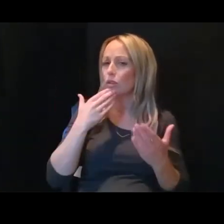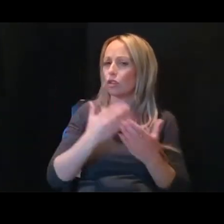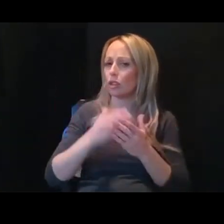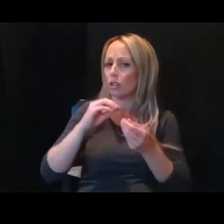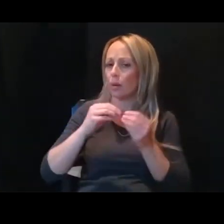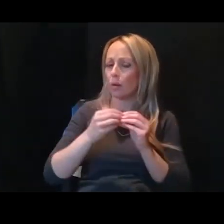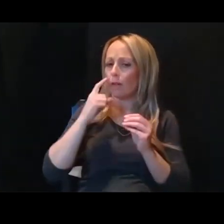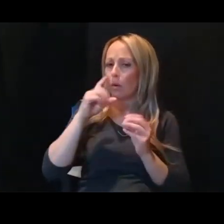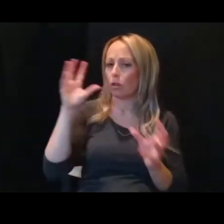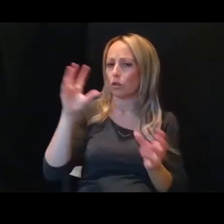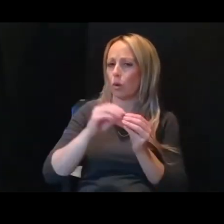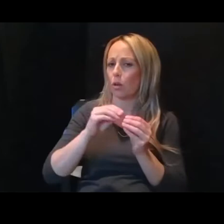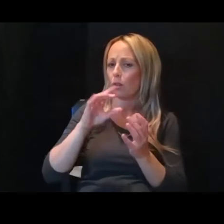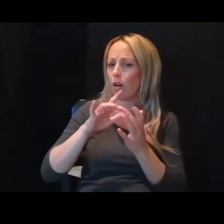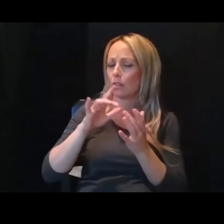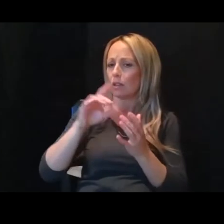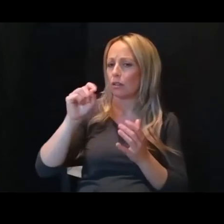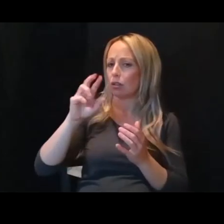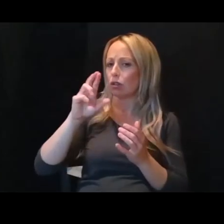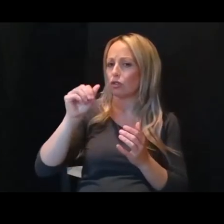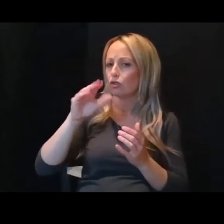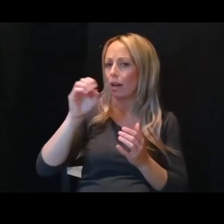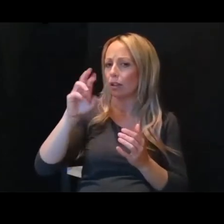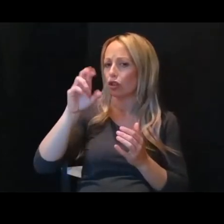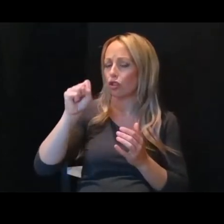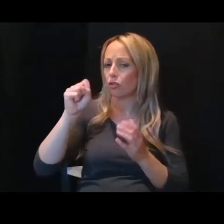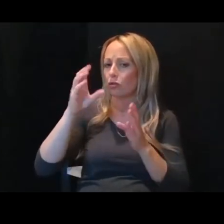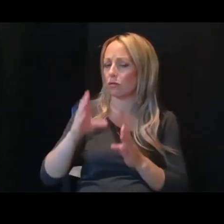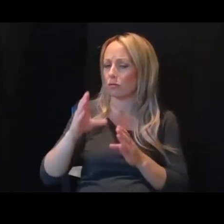tracers? Like a solid number?